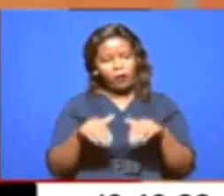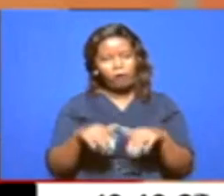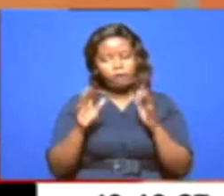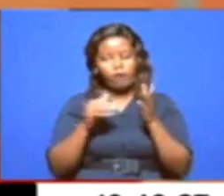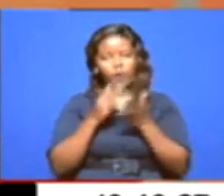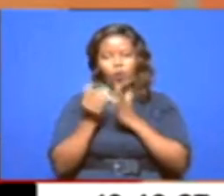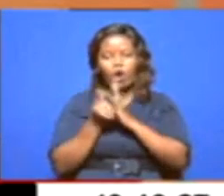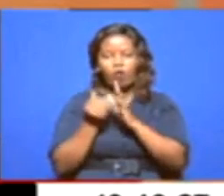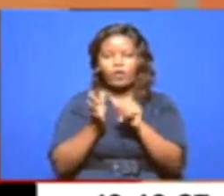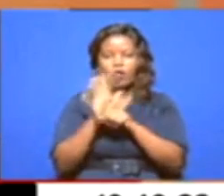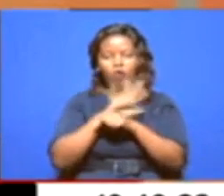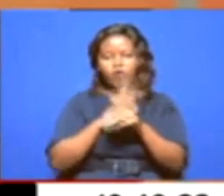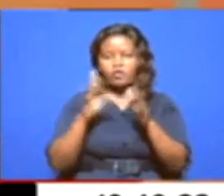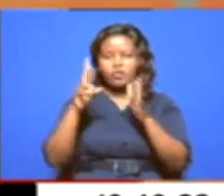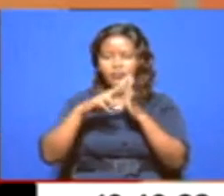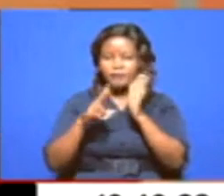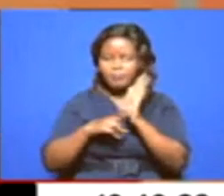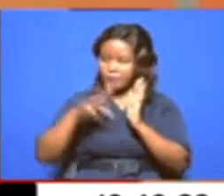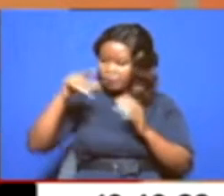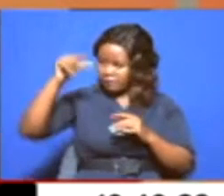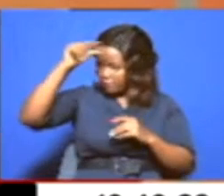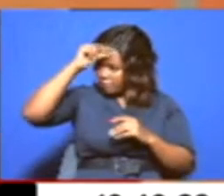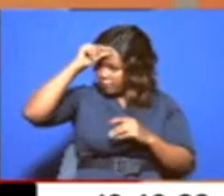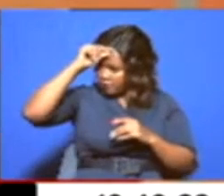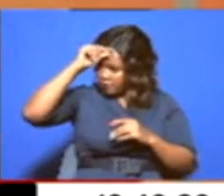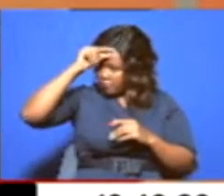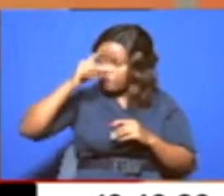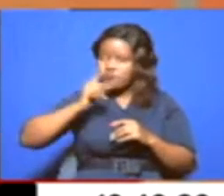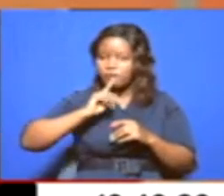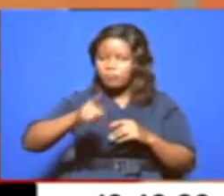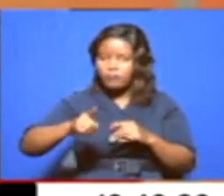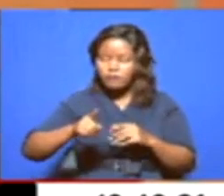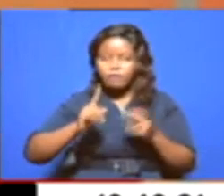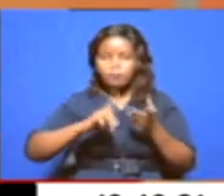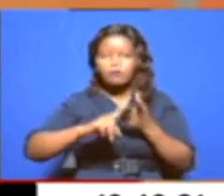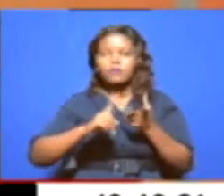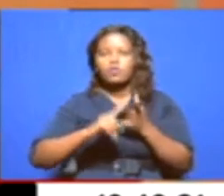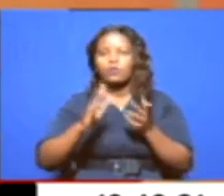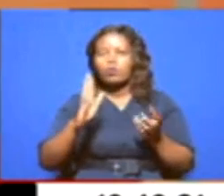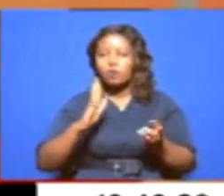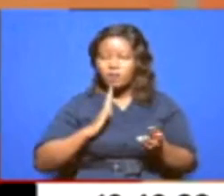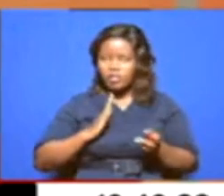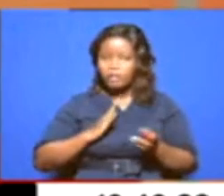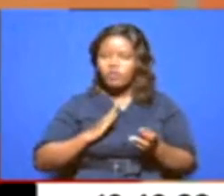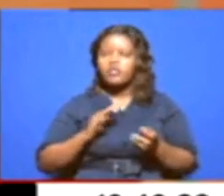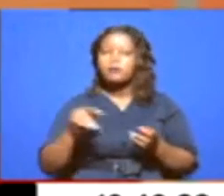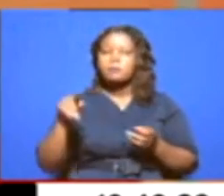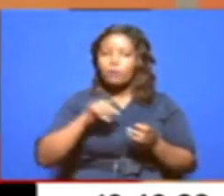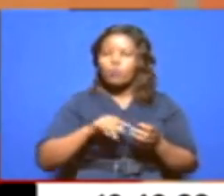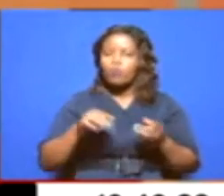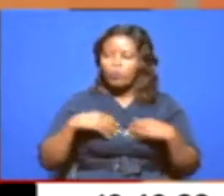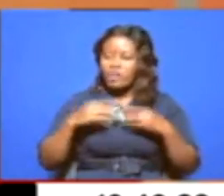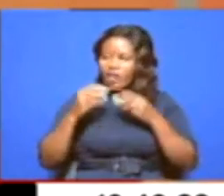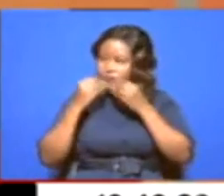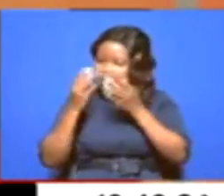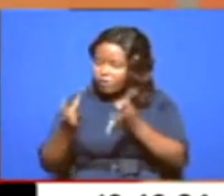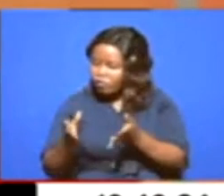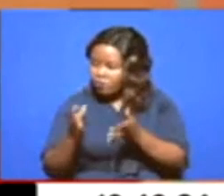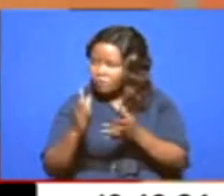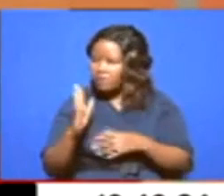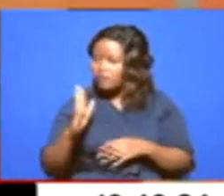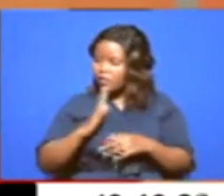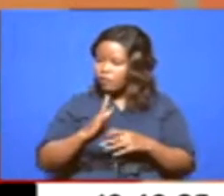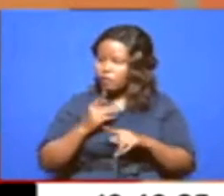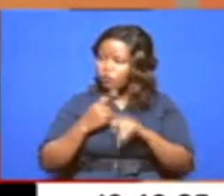why we have COVID protocols that will be followed. The security, we have already informed the security from Wasingishu. They are also going to